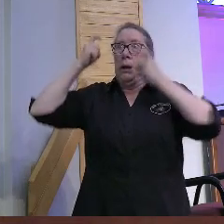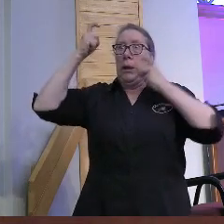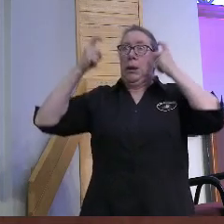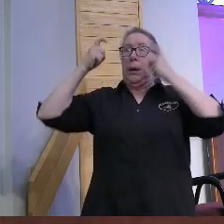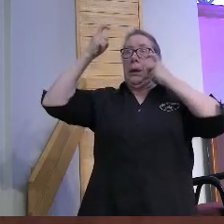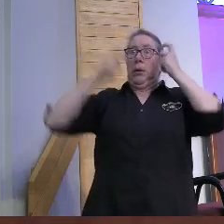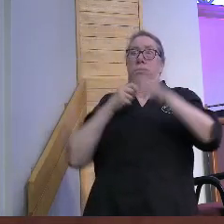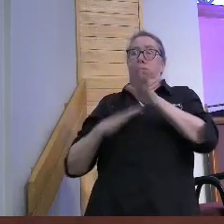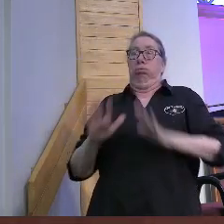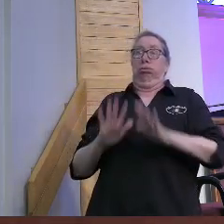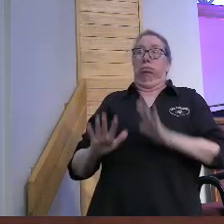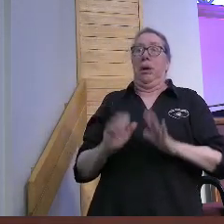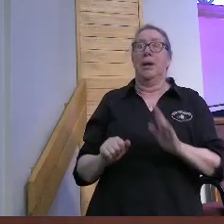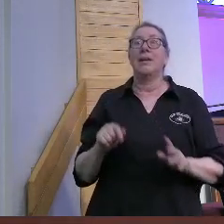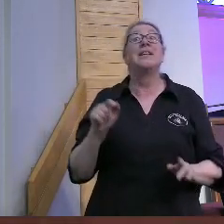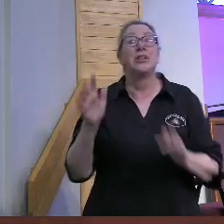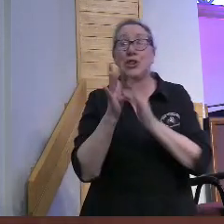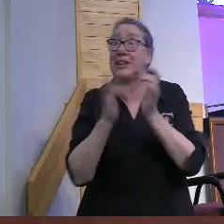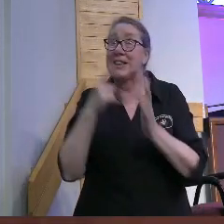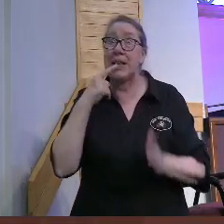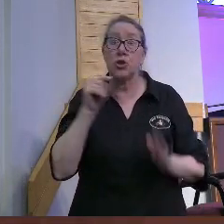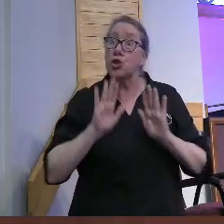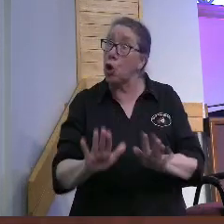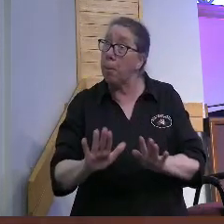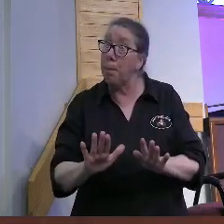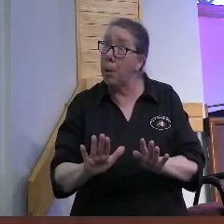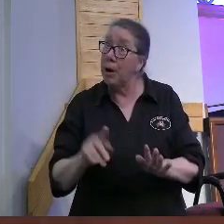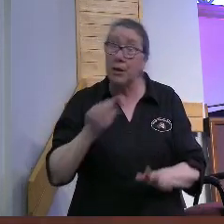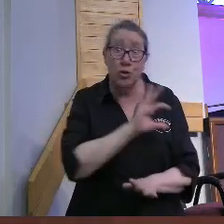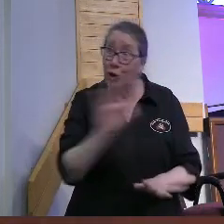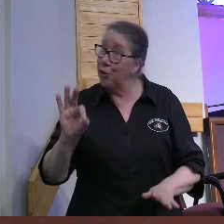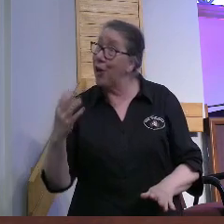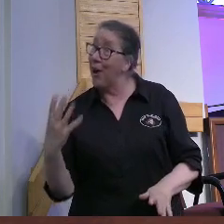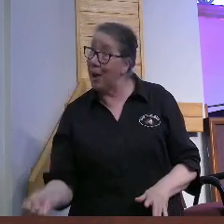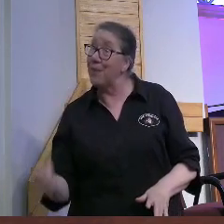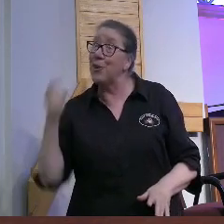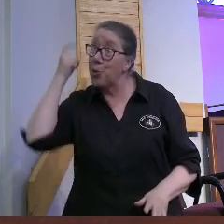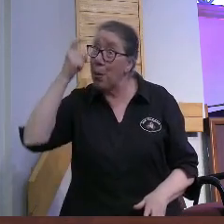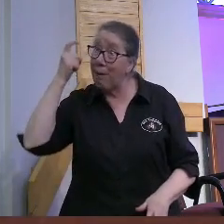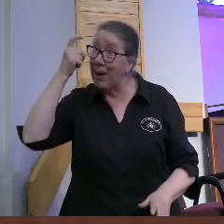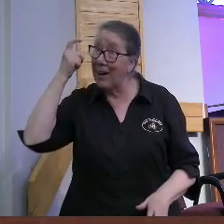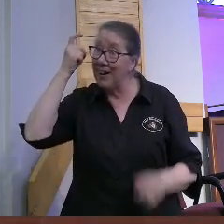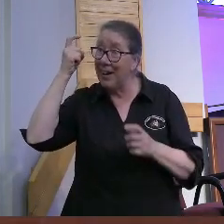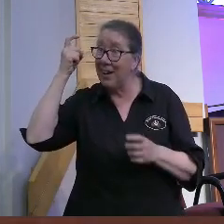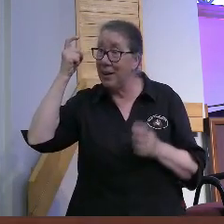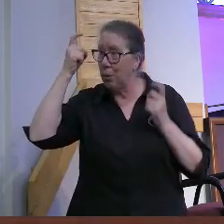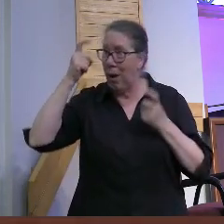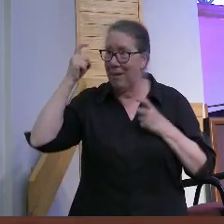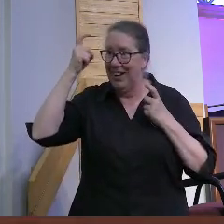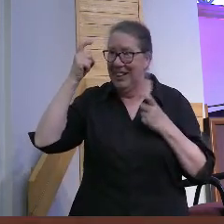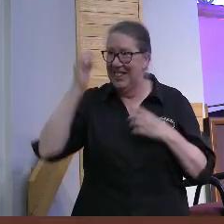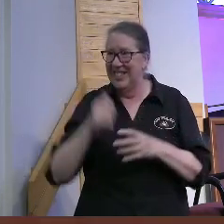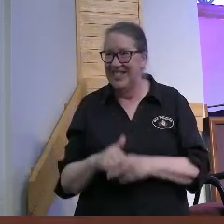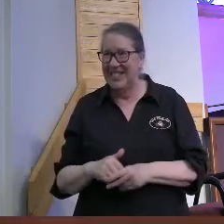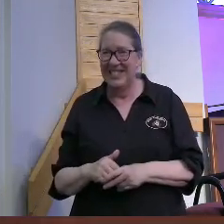simply says, he says this, he says, stop it. You don't have to worry. Now, let's go a little bit further. I kind of